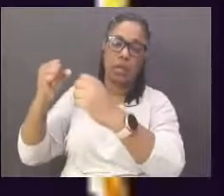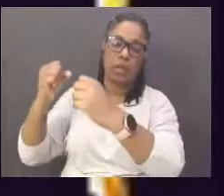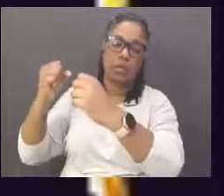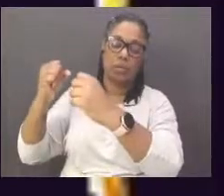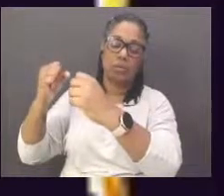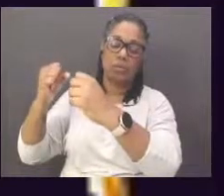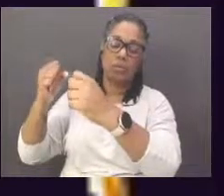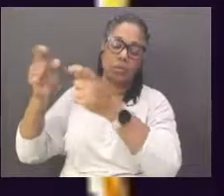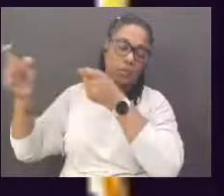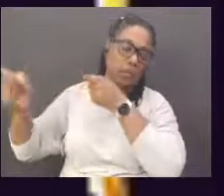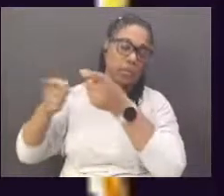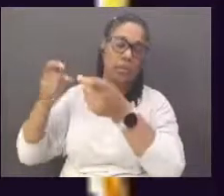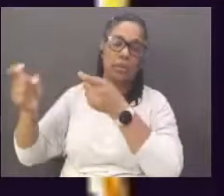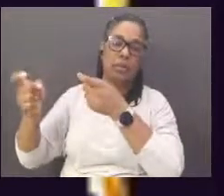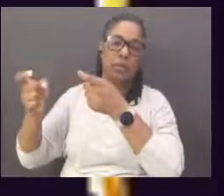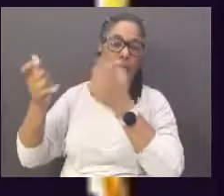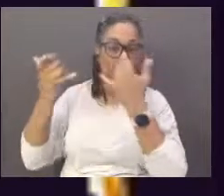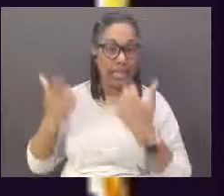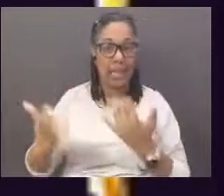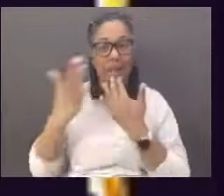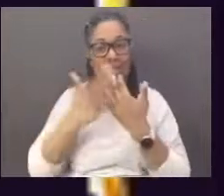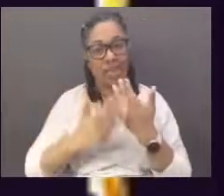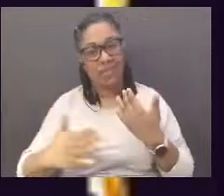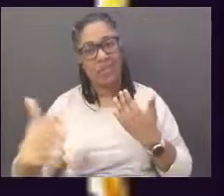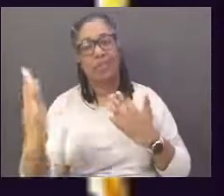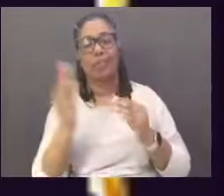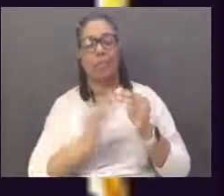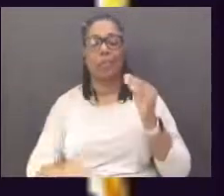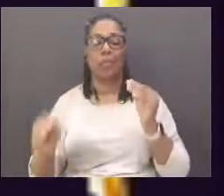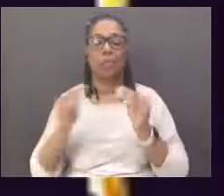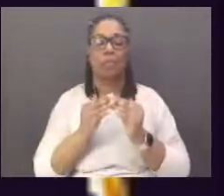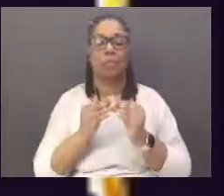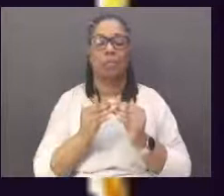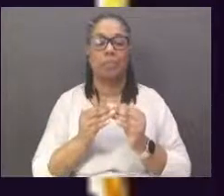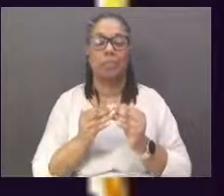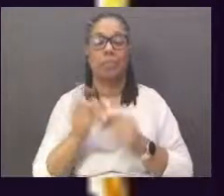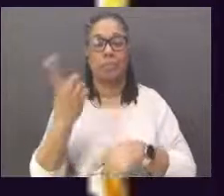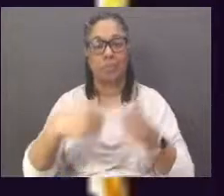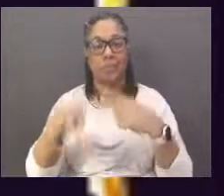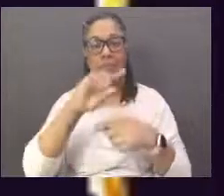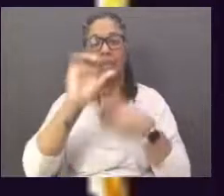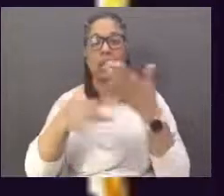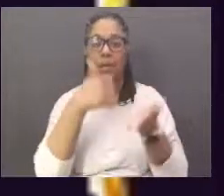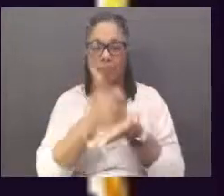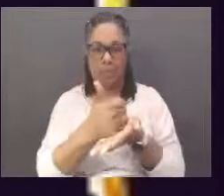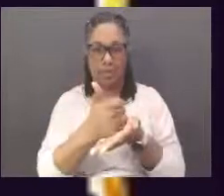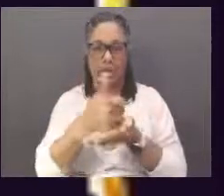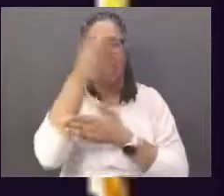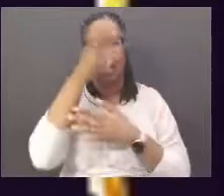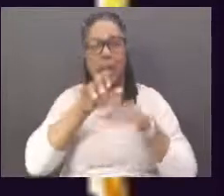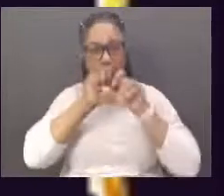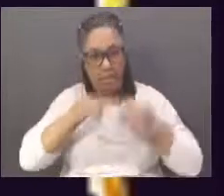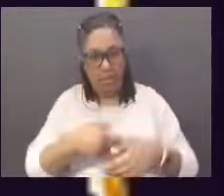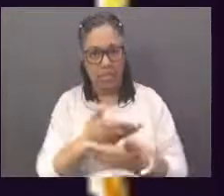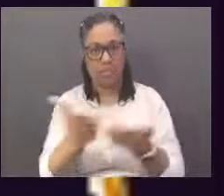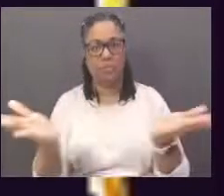dominion, both now and forevermore. Let us say amen. God bless you.